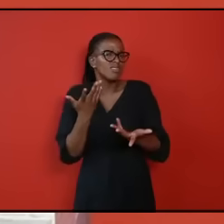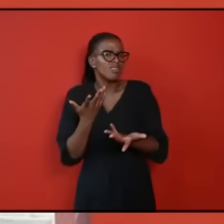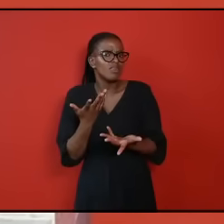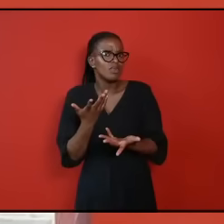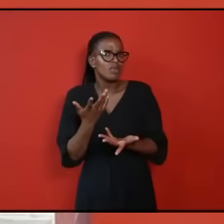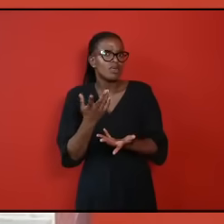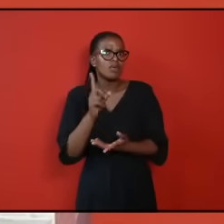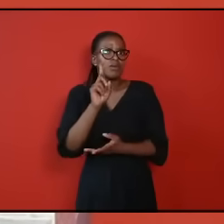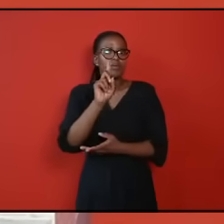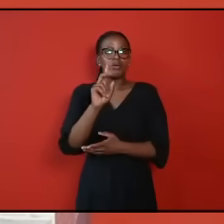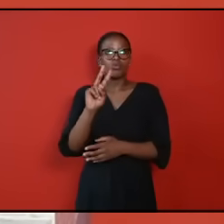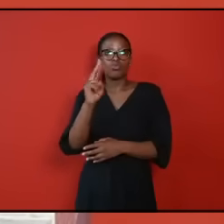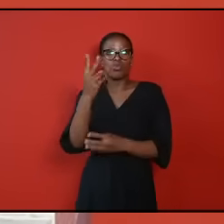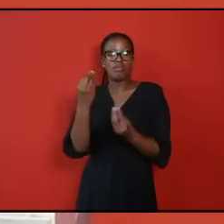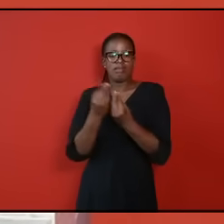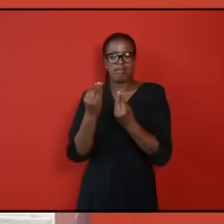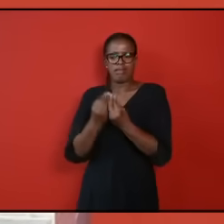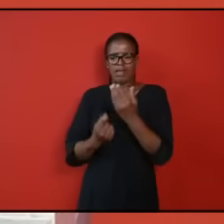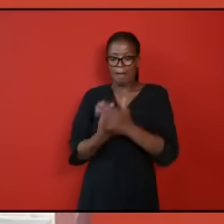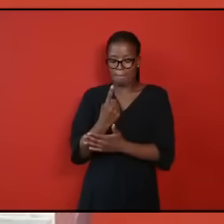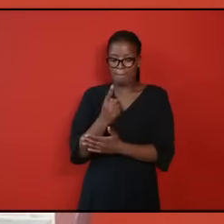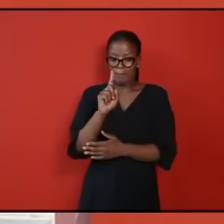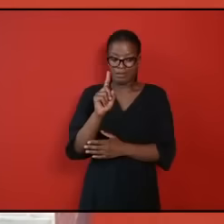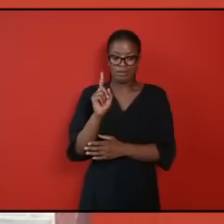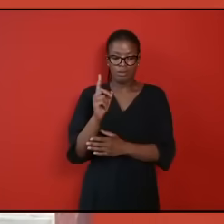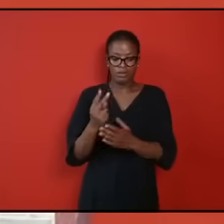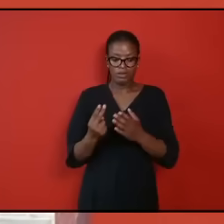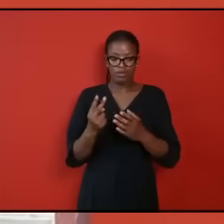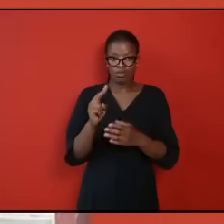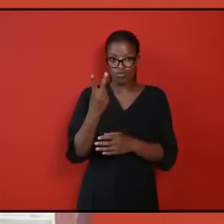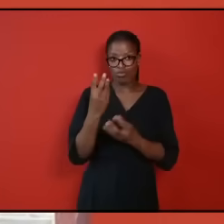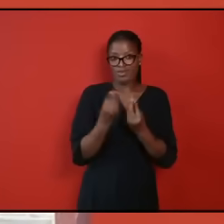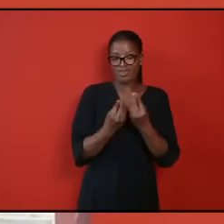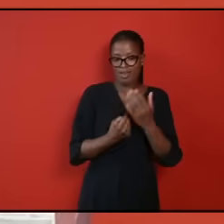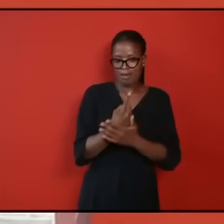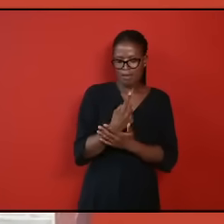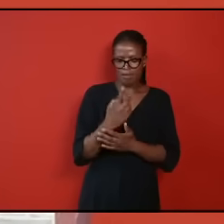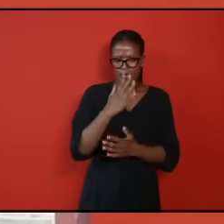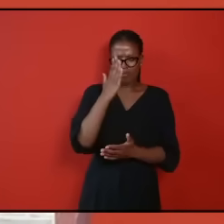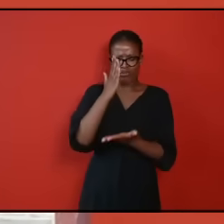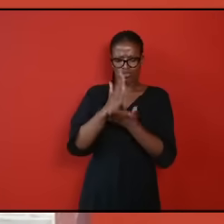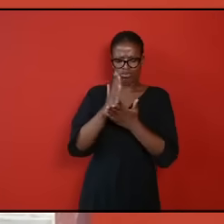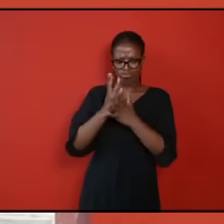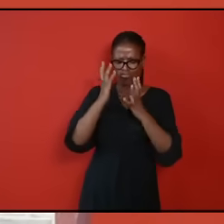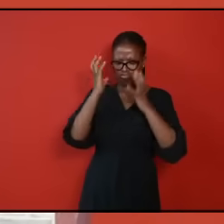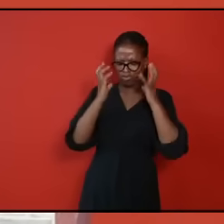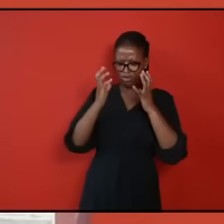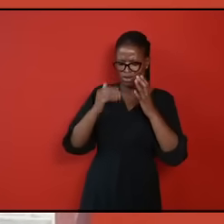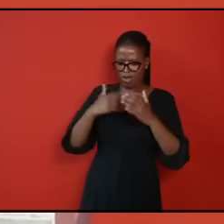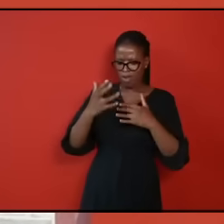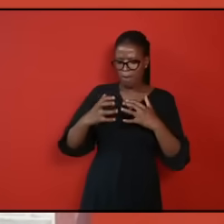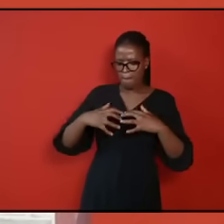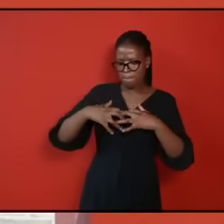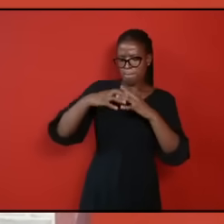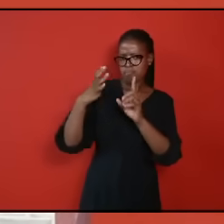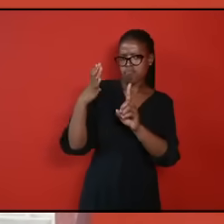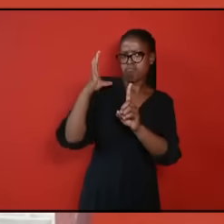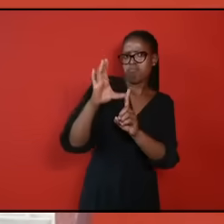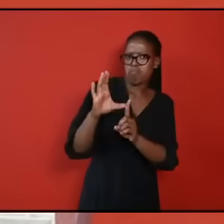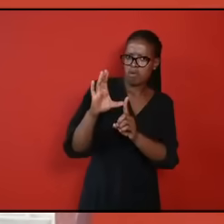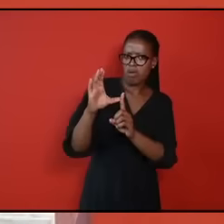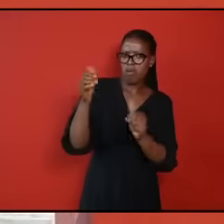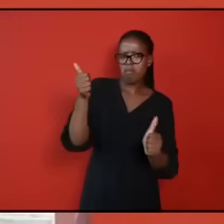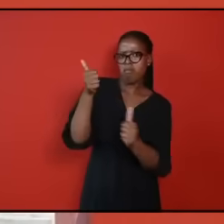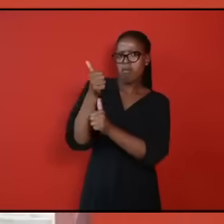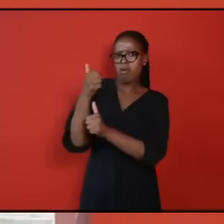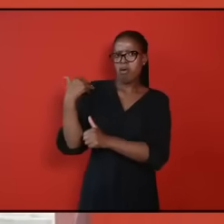Two things happened to him. I don't know which one got him confused. He became deputy president, then he got married, and then